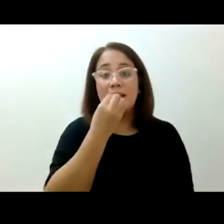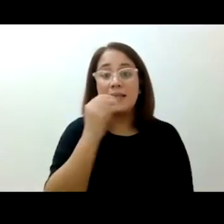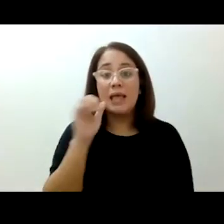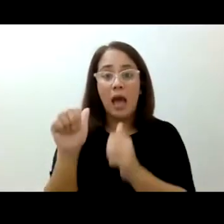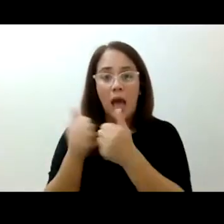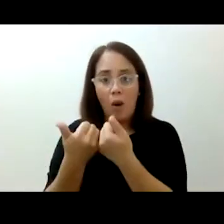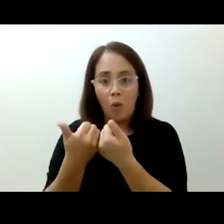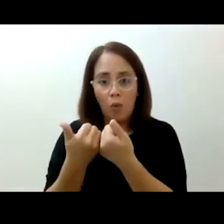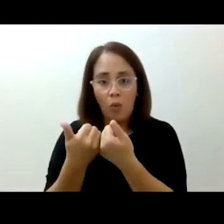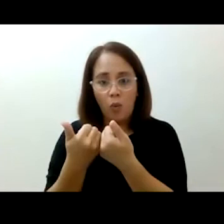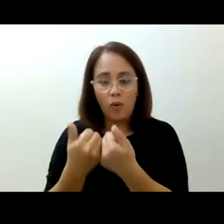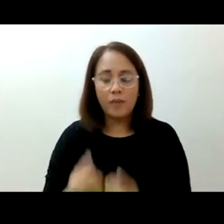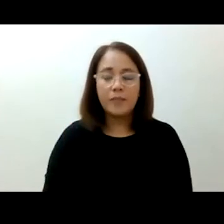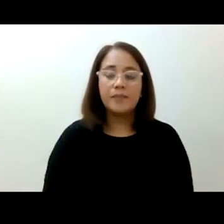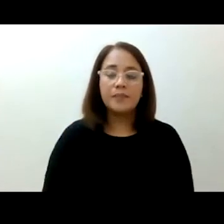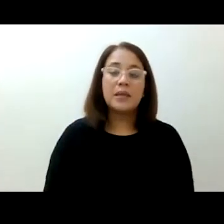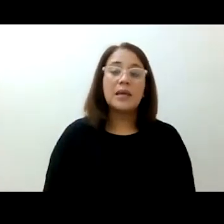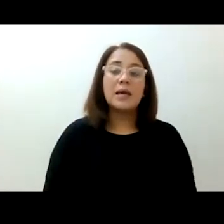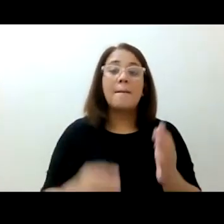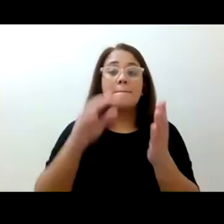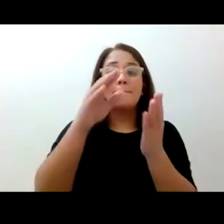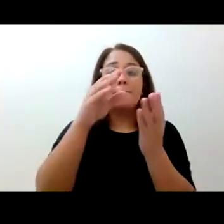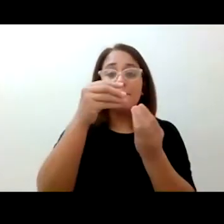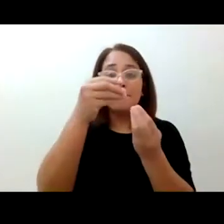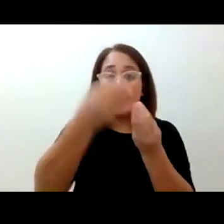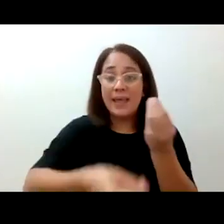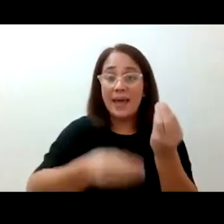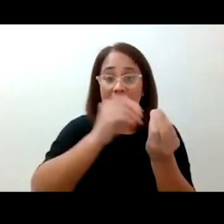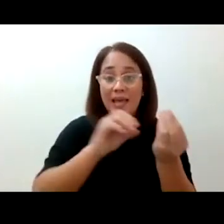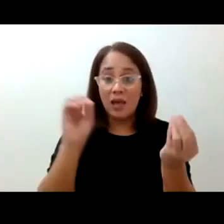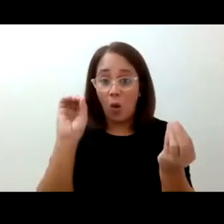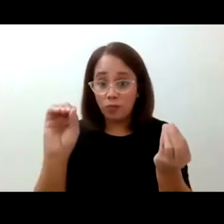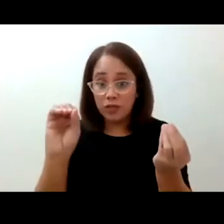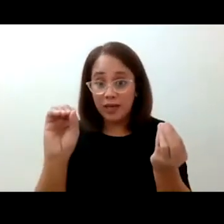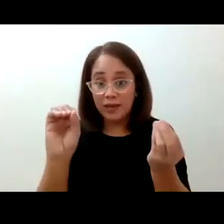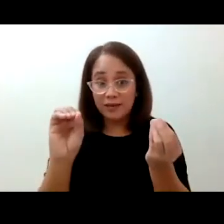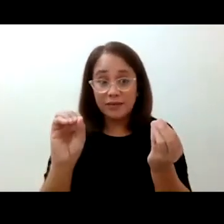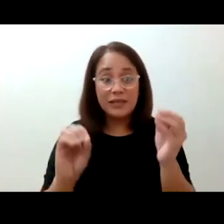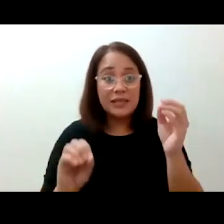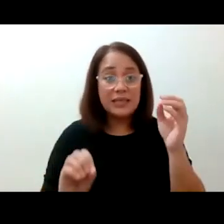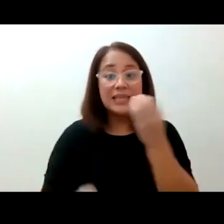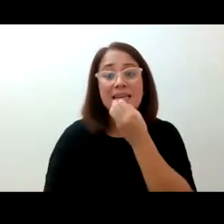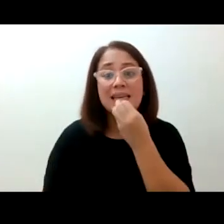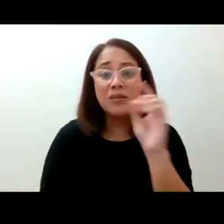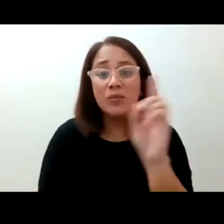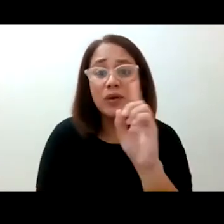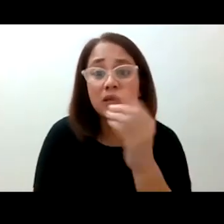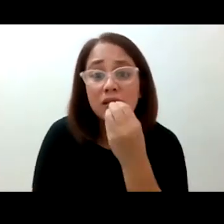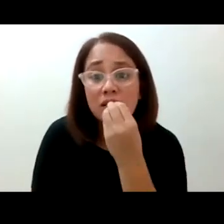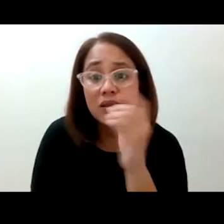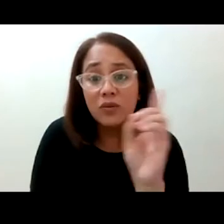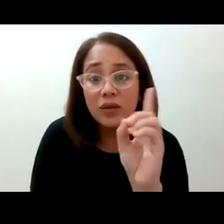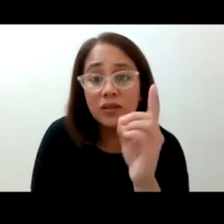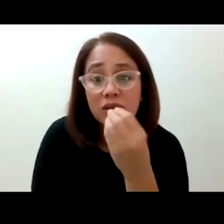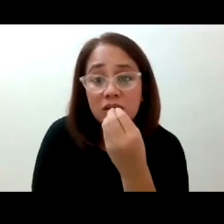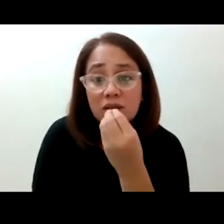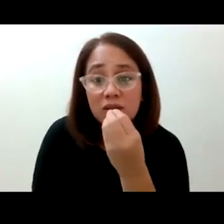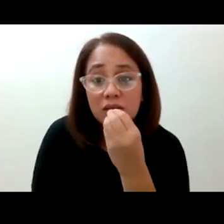So bananas is the object. Eat is what? Eat is the,